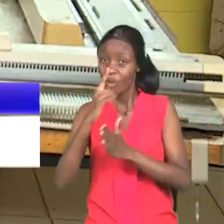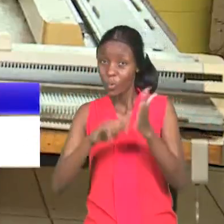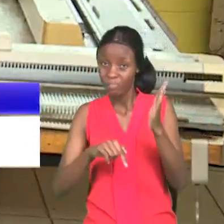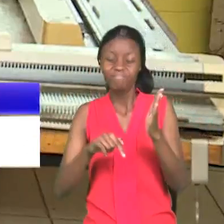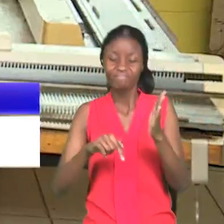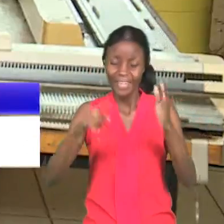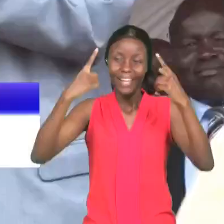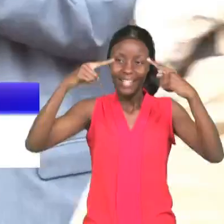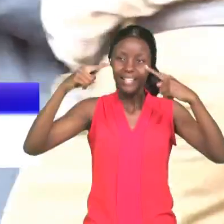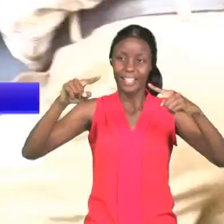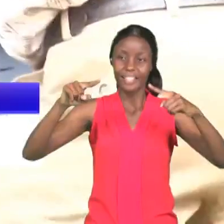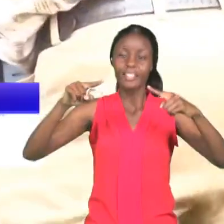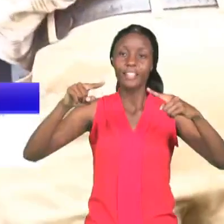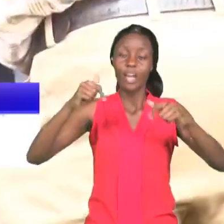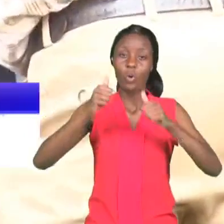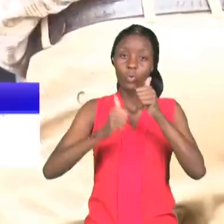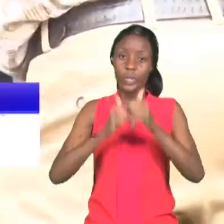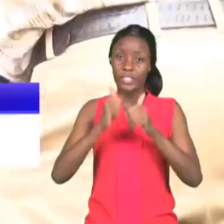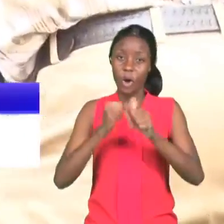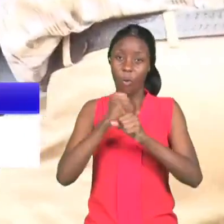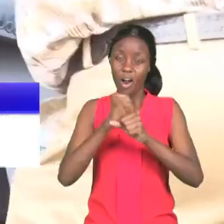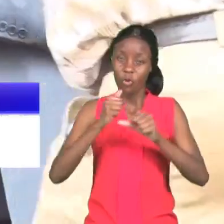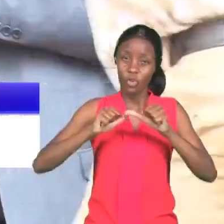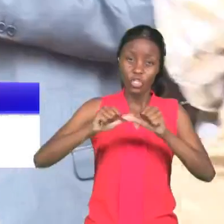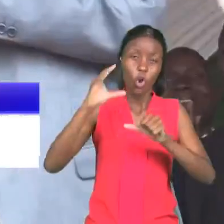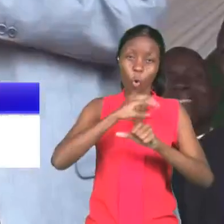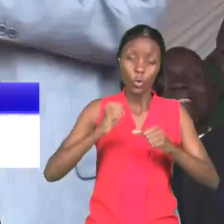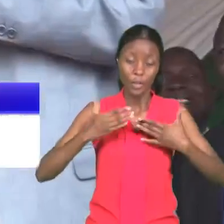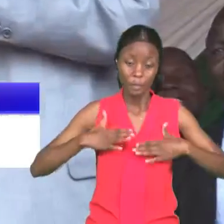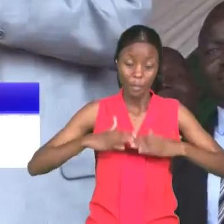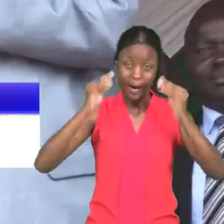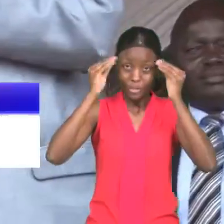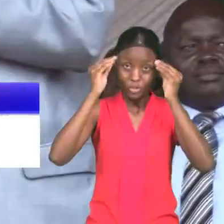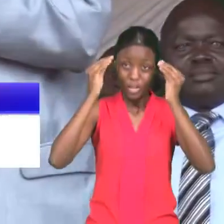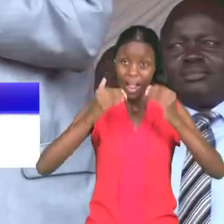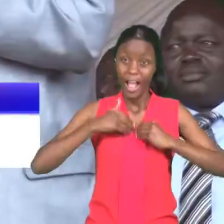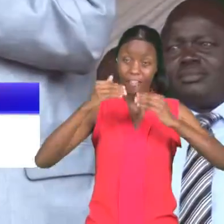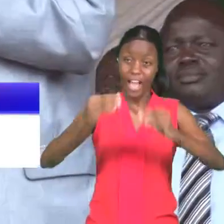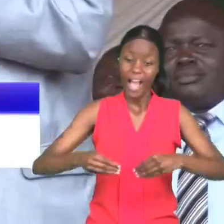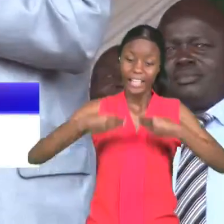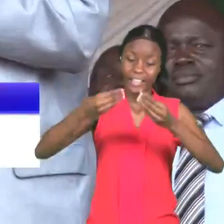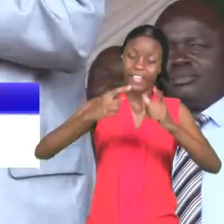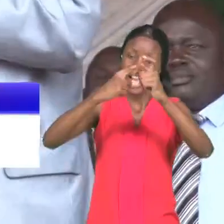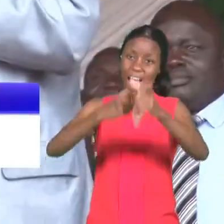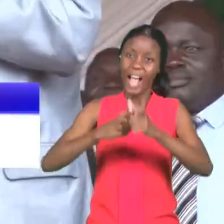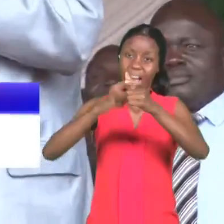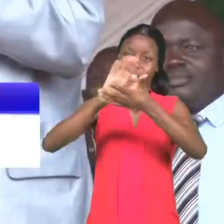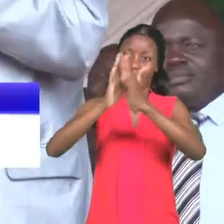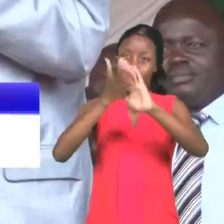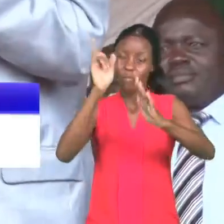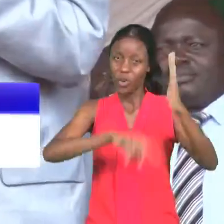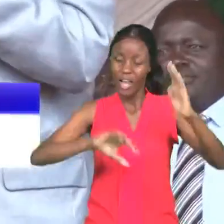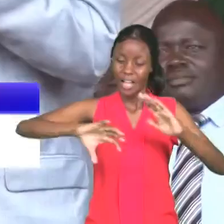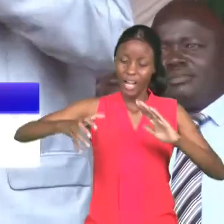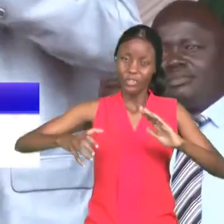have successfully managed to operationalize the adult mode of education, saw him awarded a trophy for being county in support